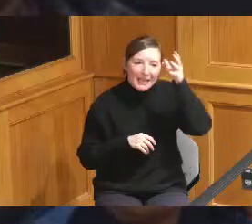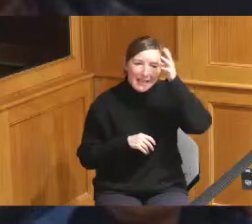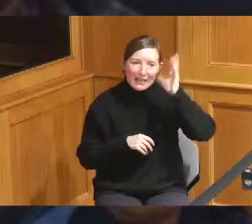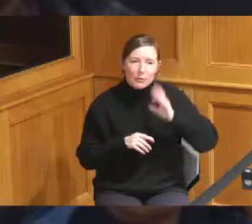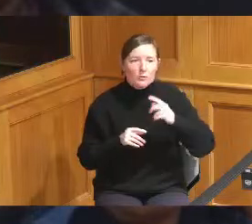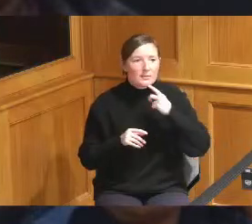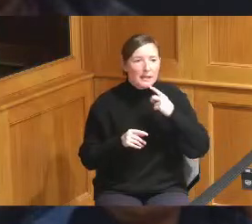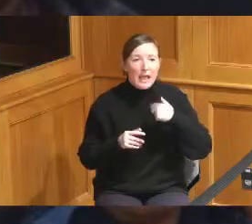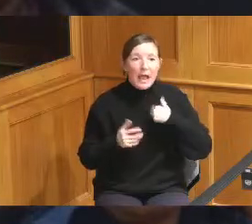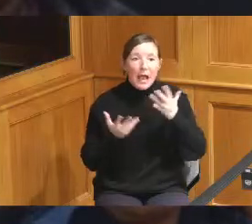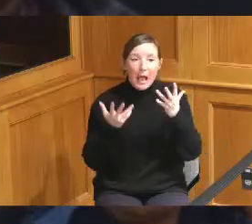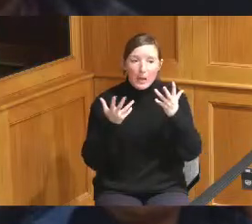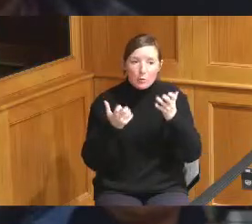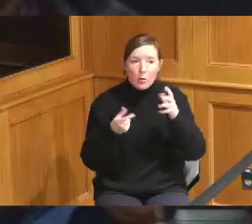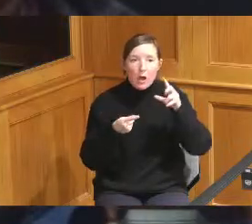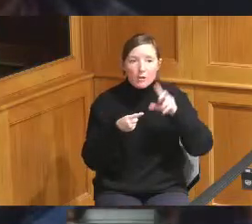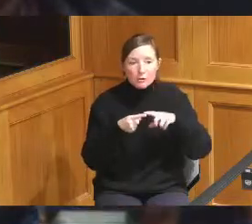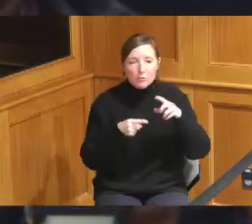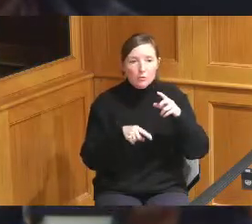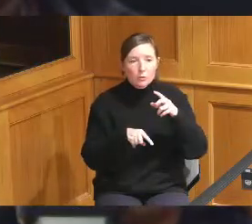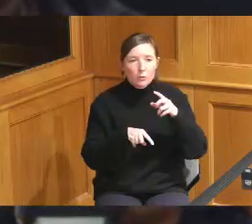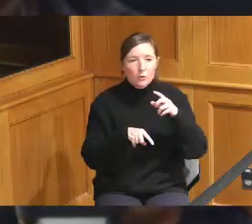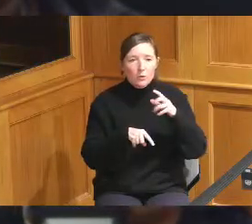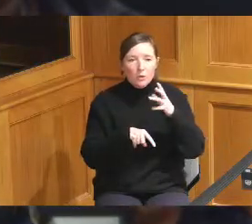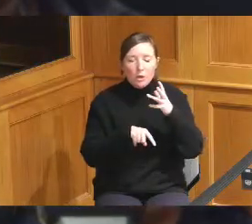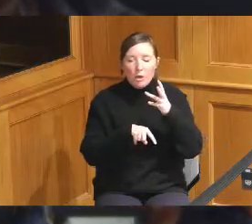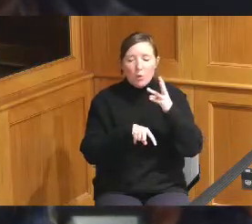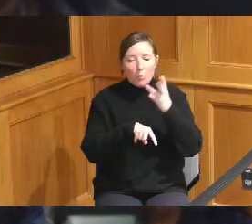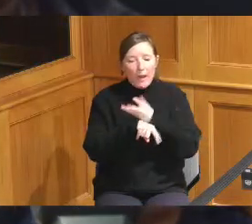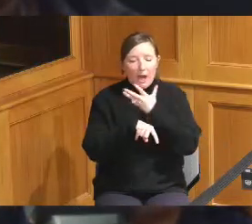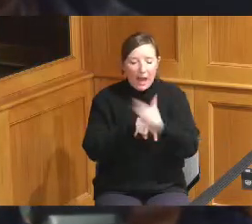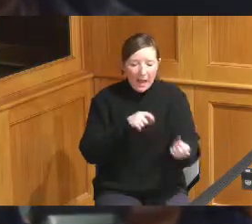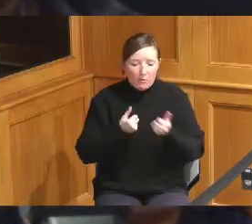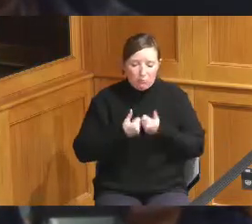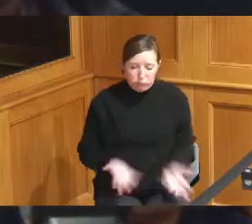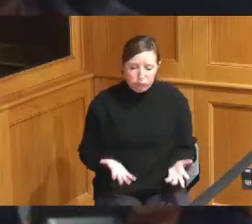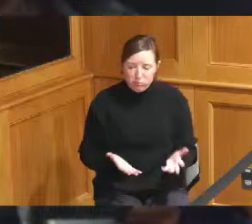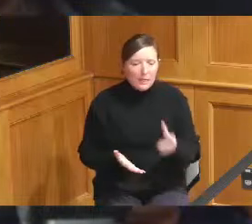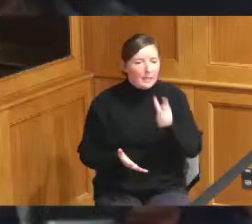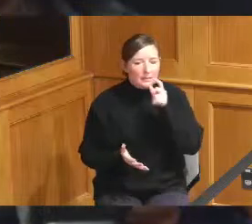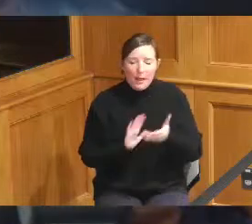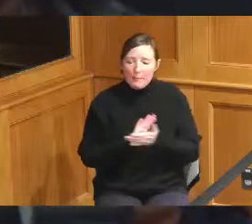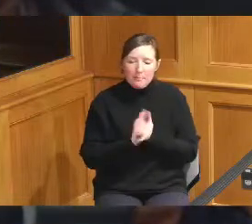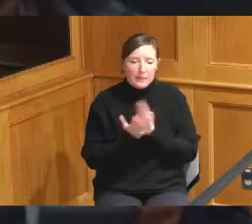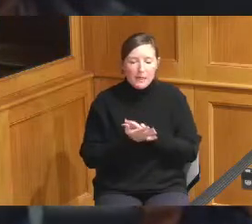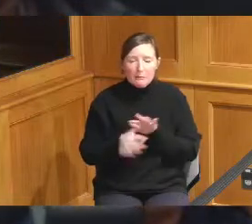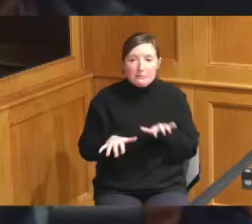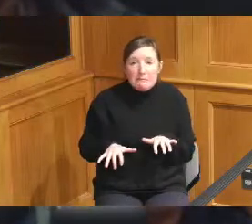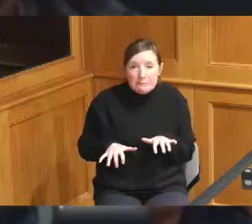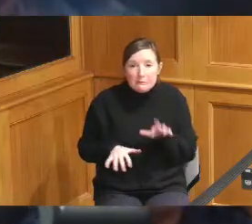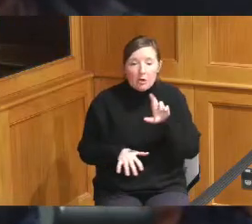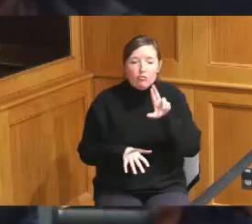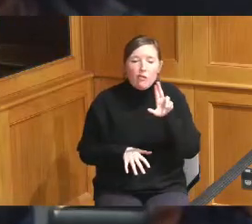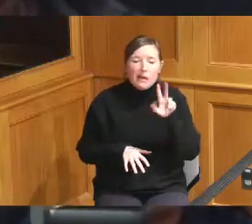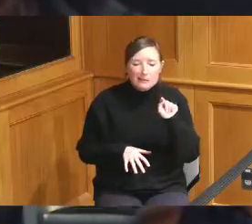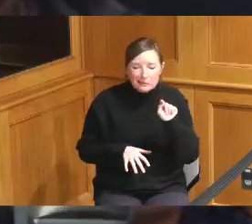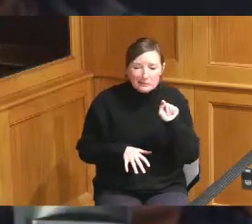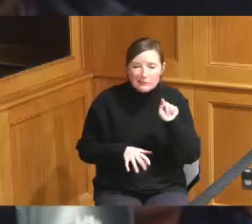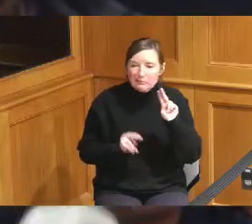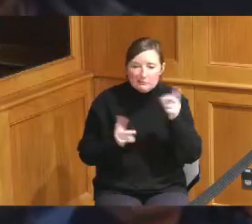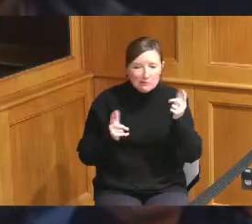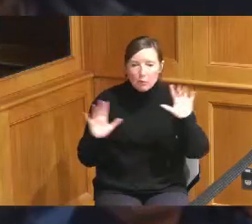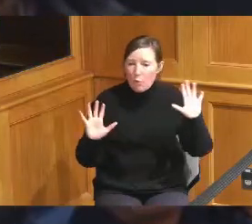I want to wear out and not rust out. And that's exactly what he did. He lived